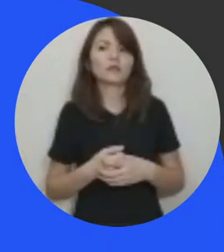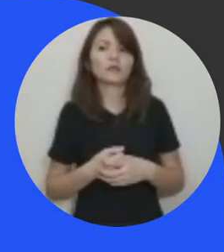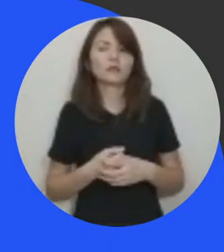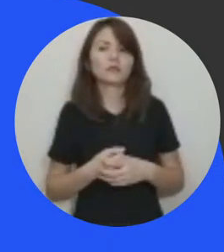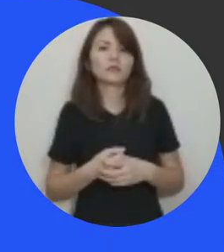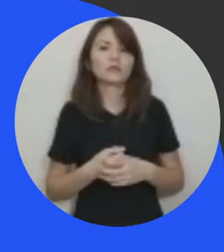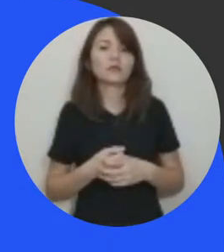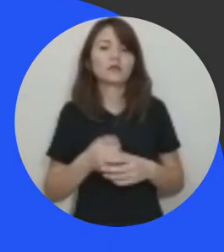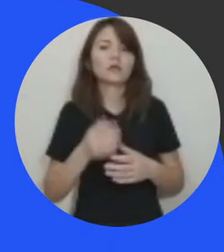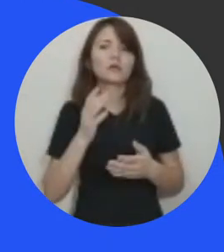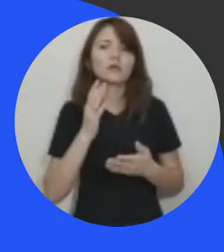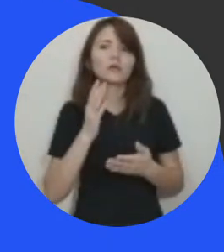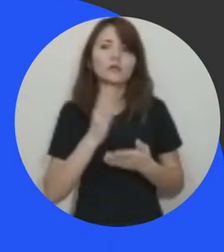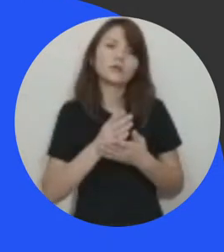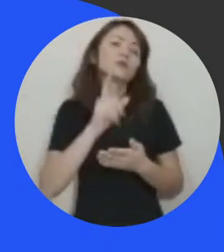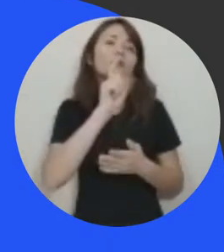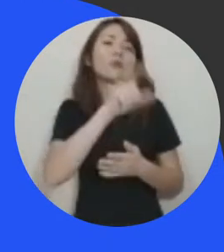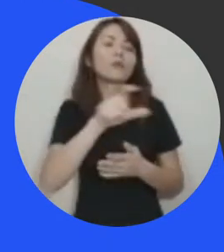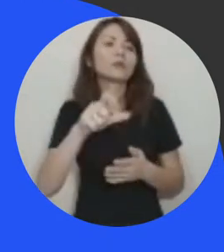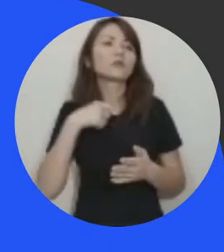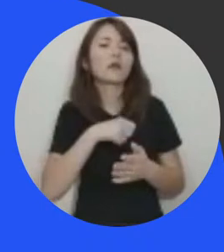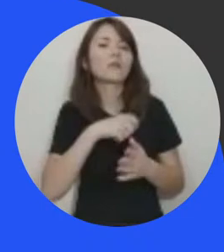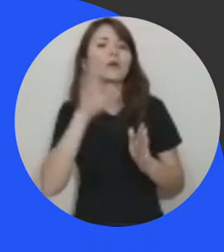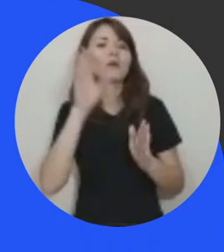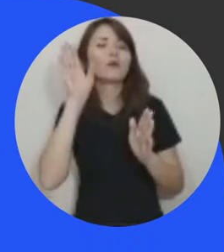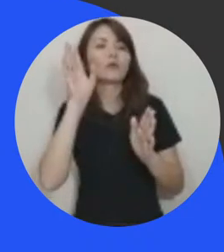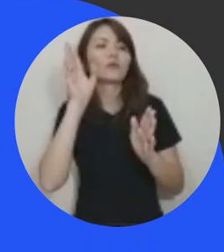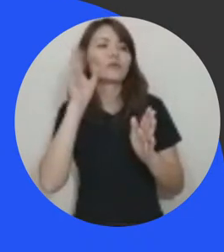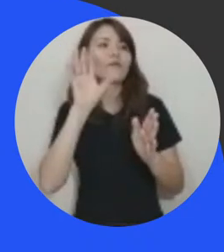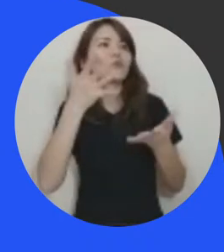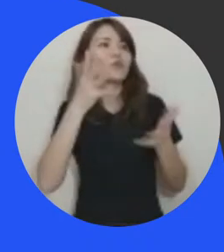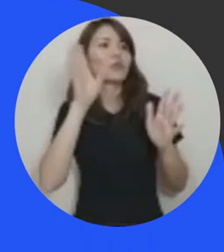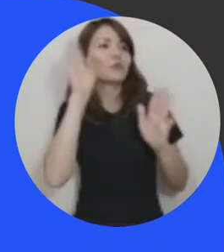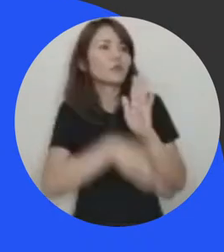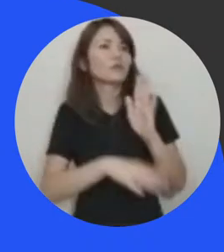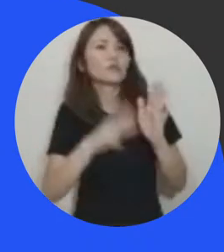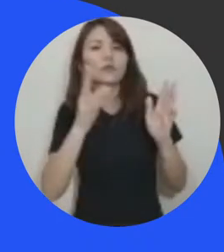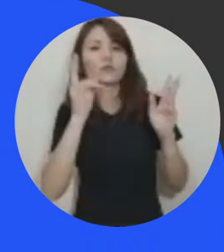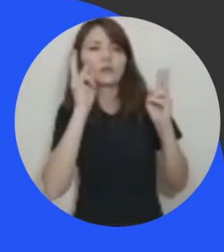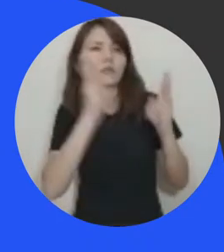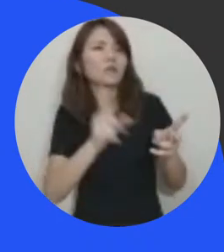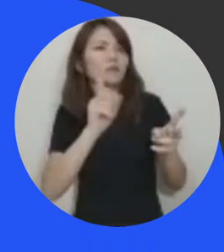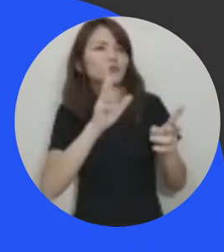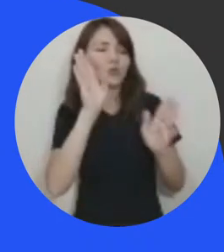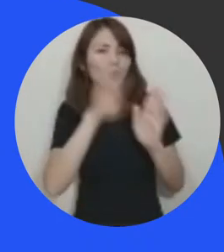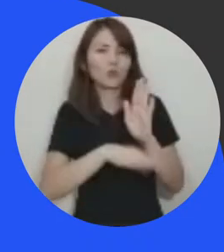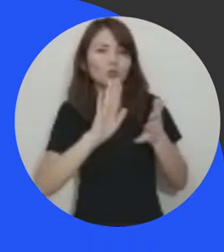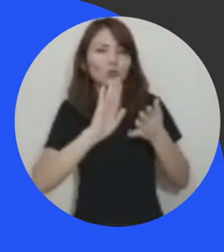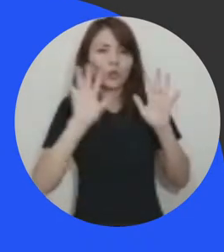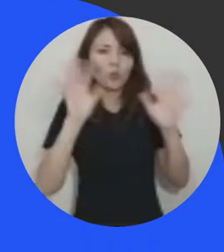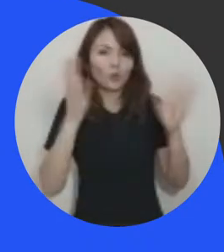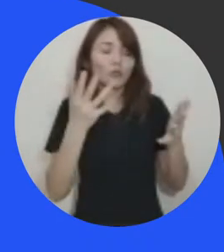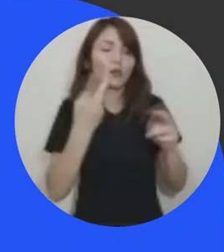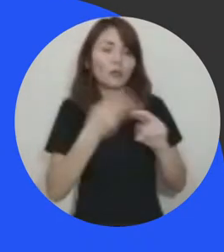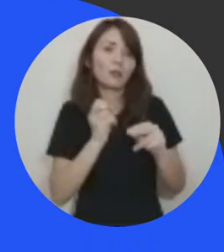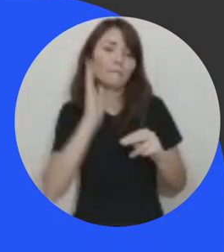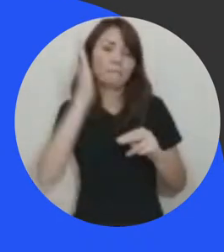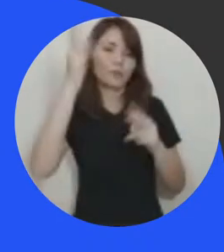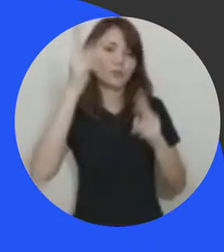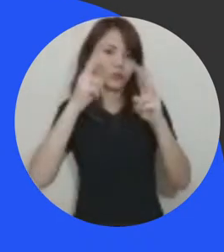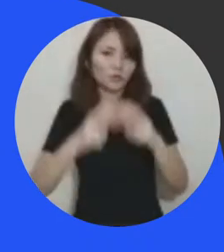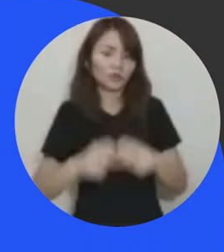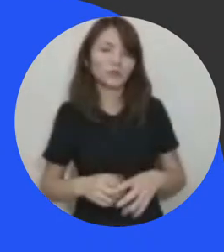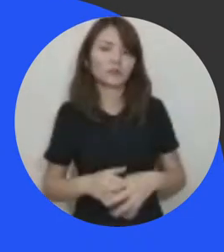future. And so that sort of covers a very brief example of how we can use genomics to identify